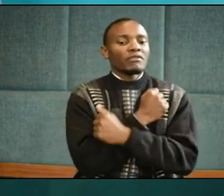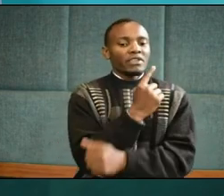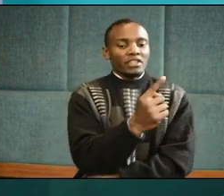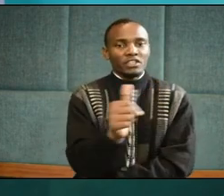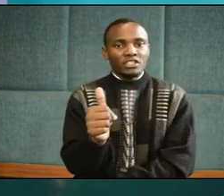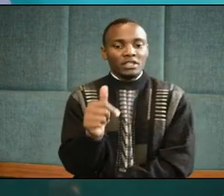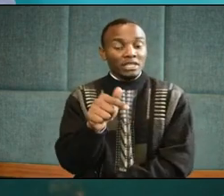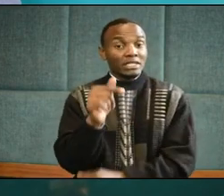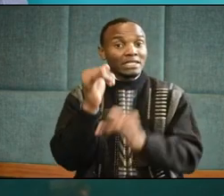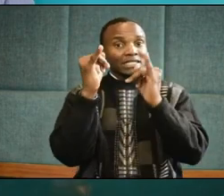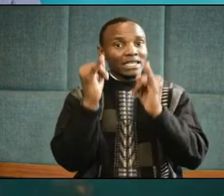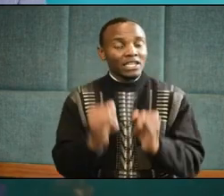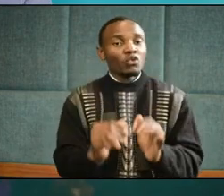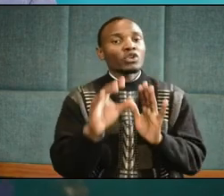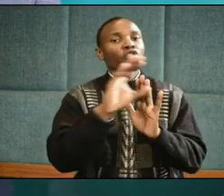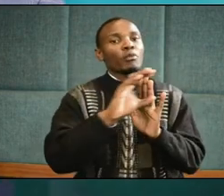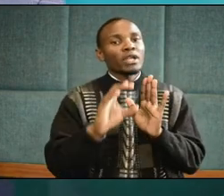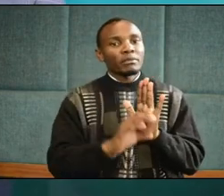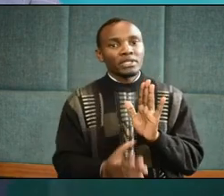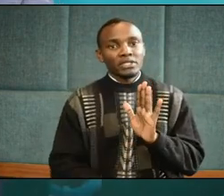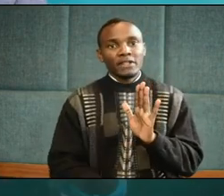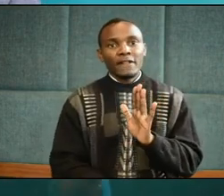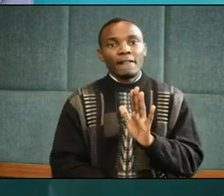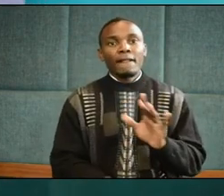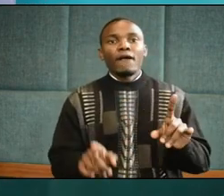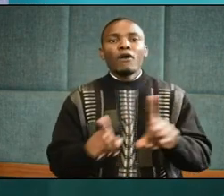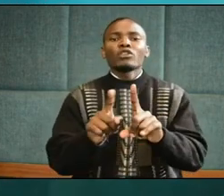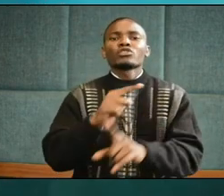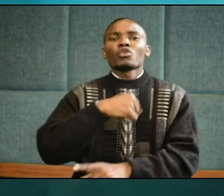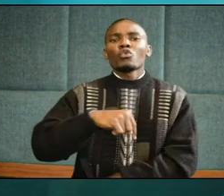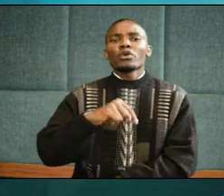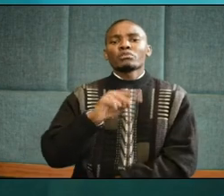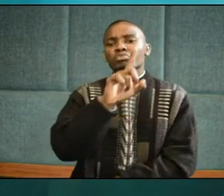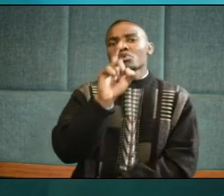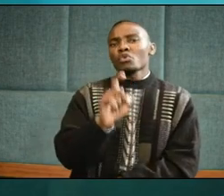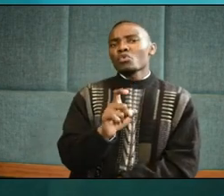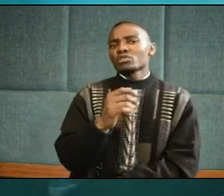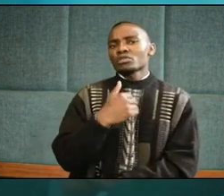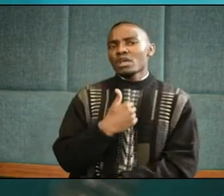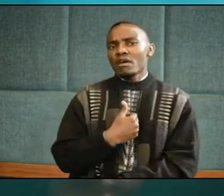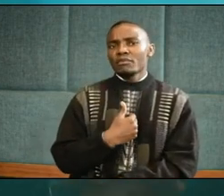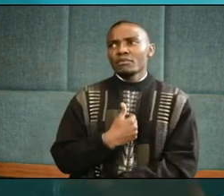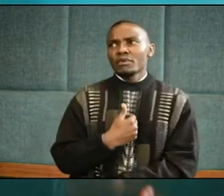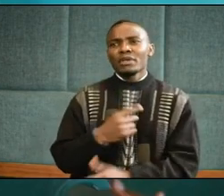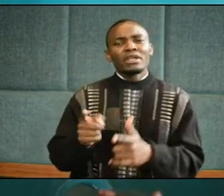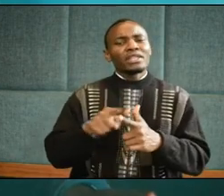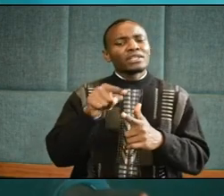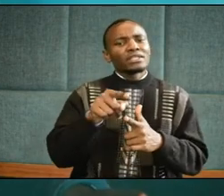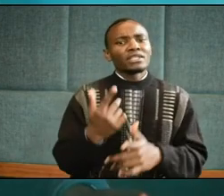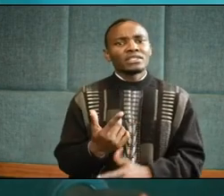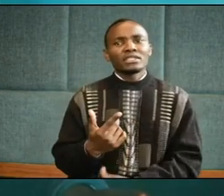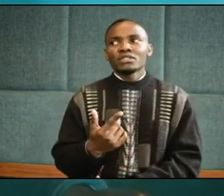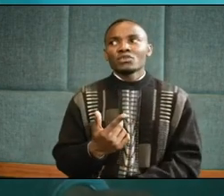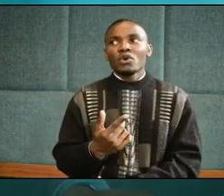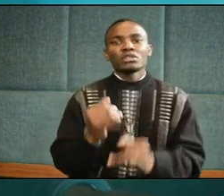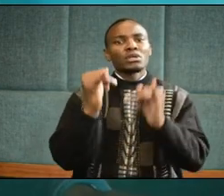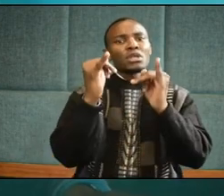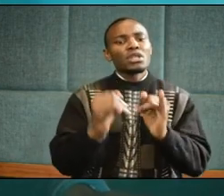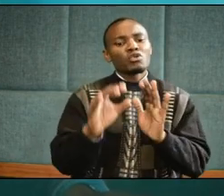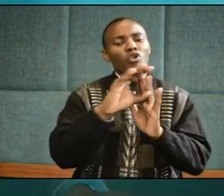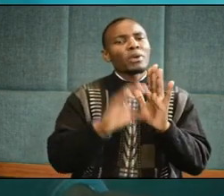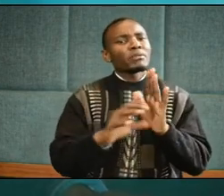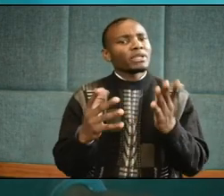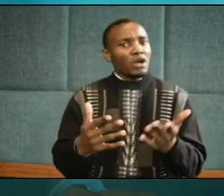commandment. And we ask ourselves, or I ask, how is it new? Because even in the